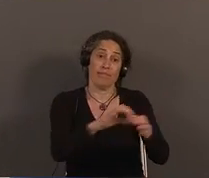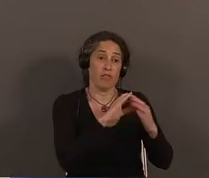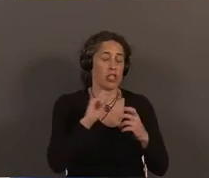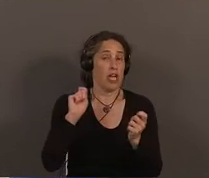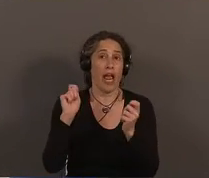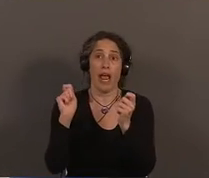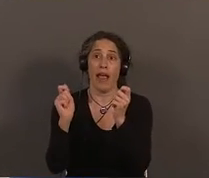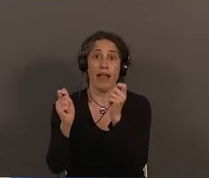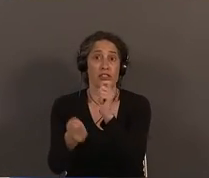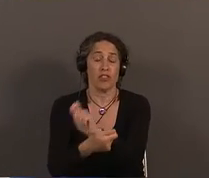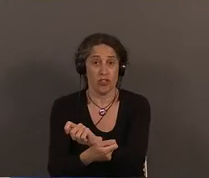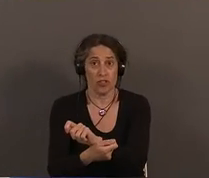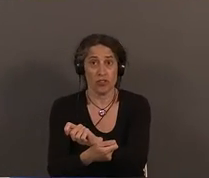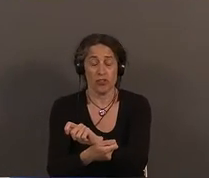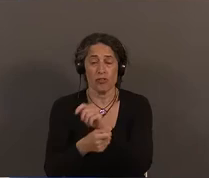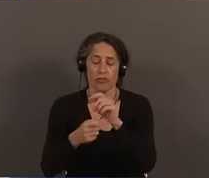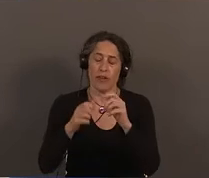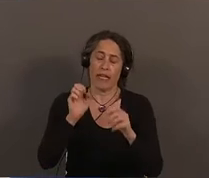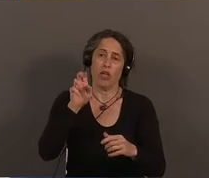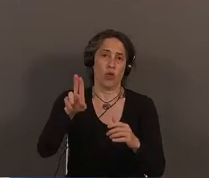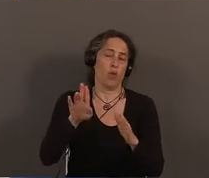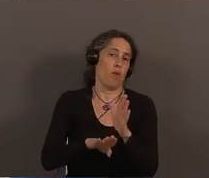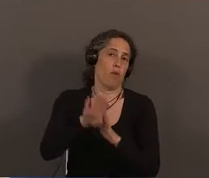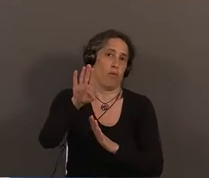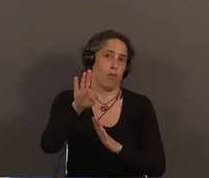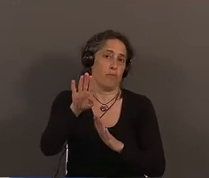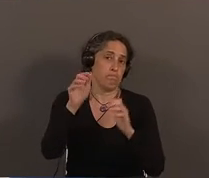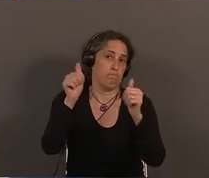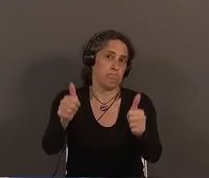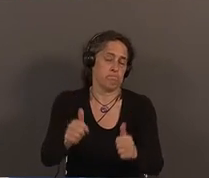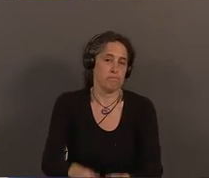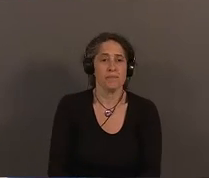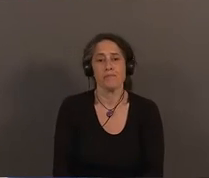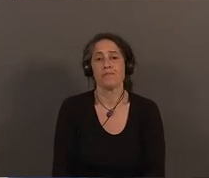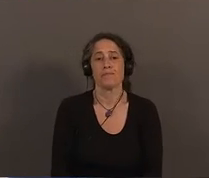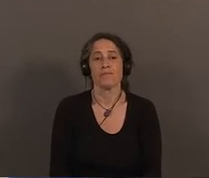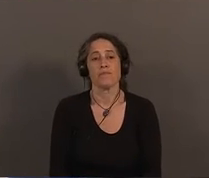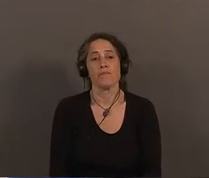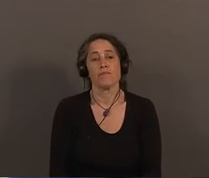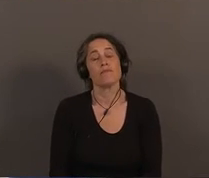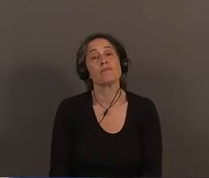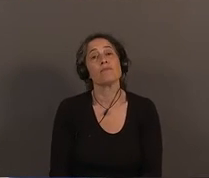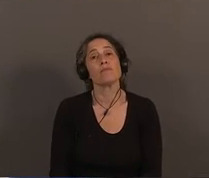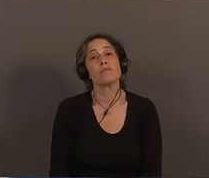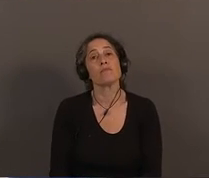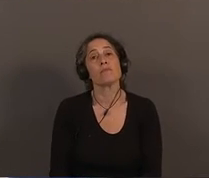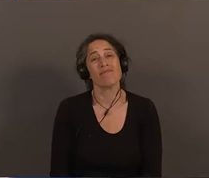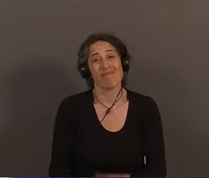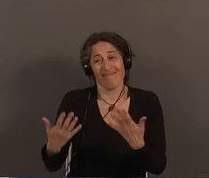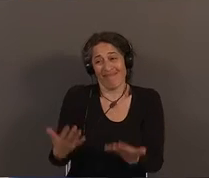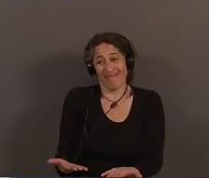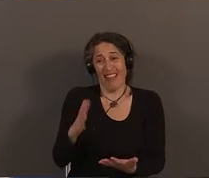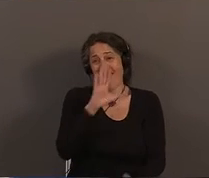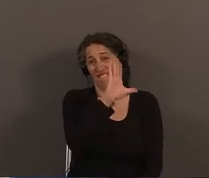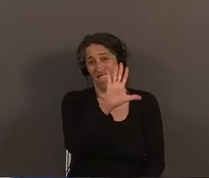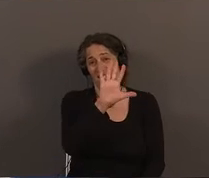of our society can be realized. Our estimation is that this little task will cost 500 billion,